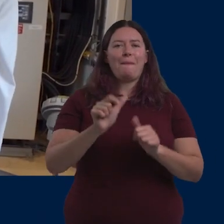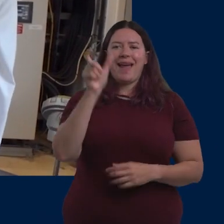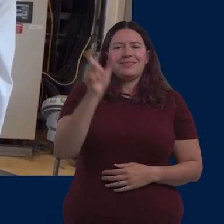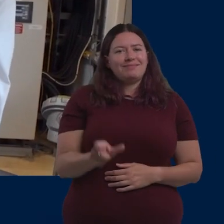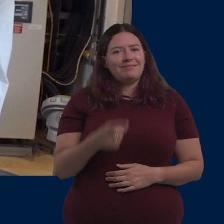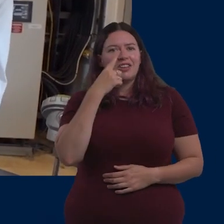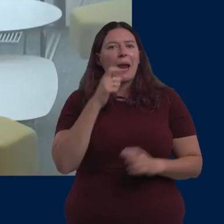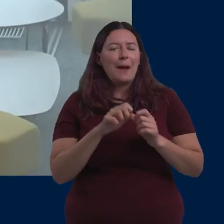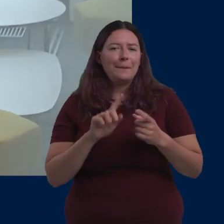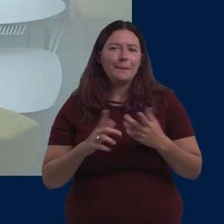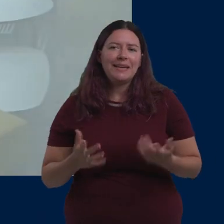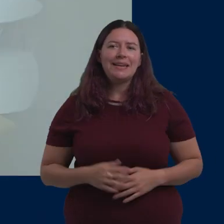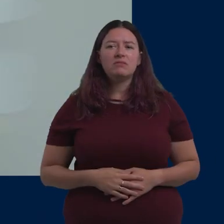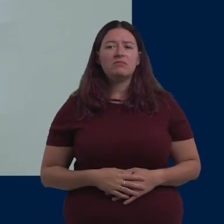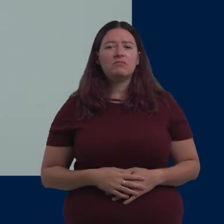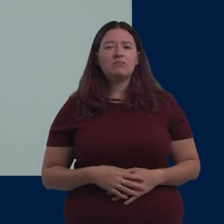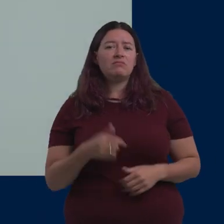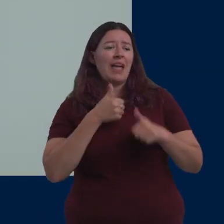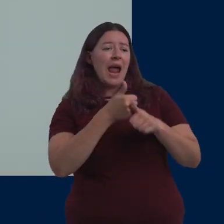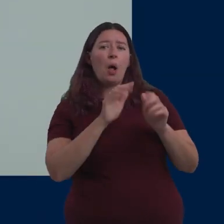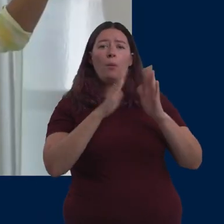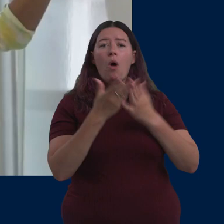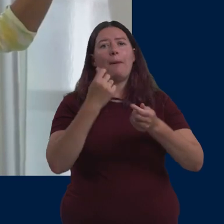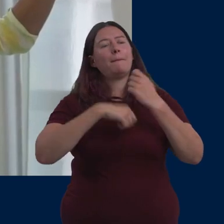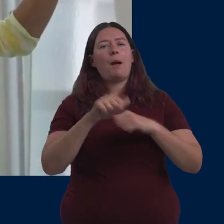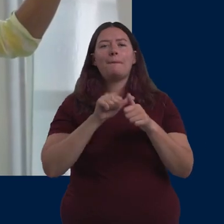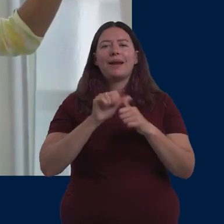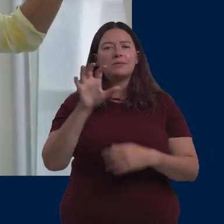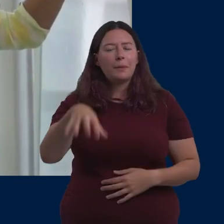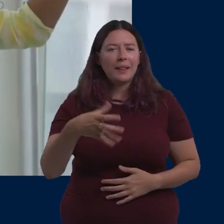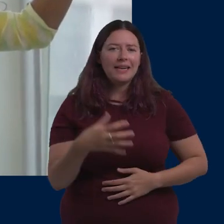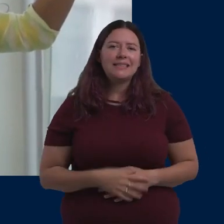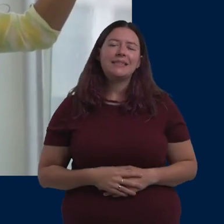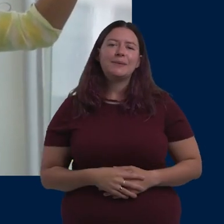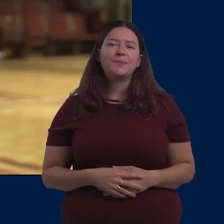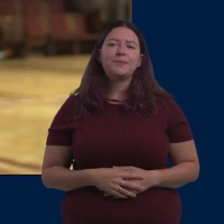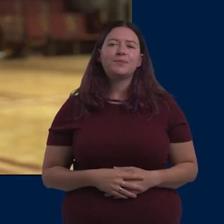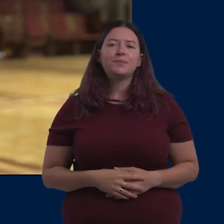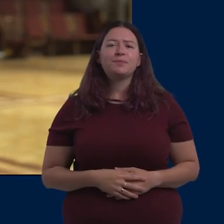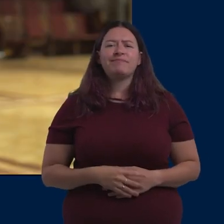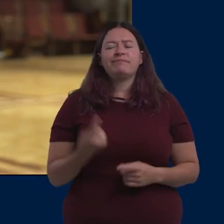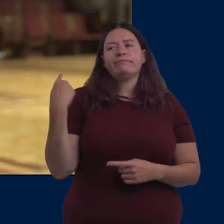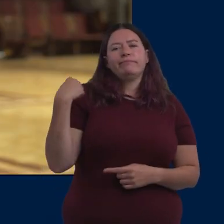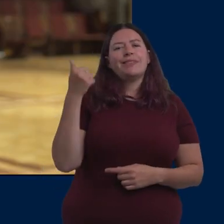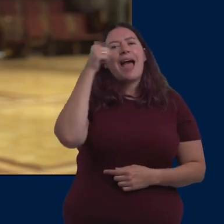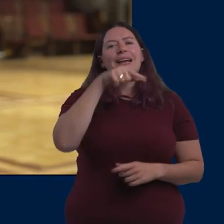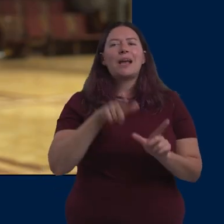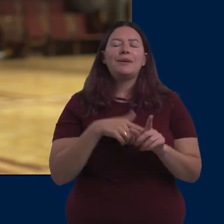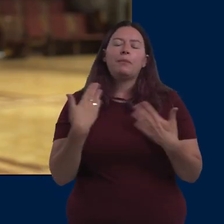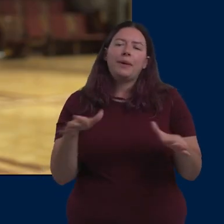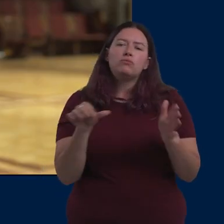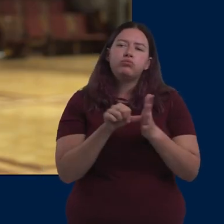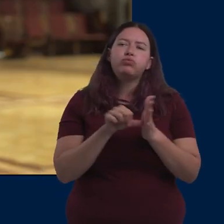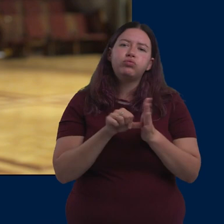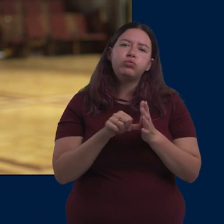Make yourself the best that you can be. Do something to help to make the world a better place. The last academic year was a